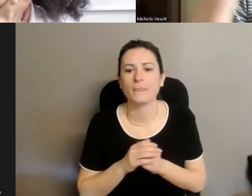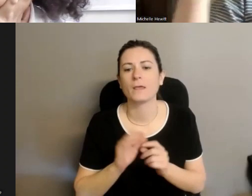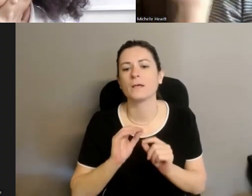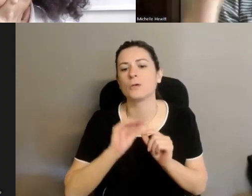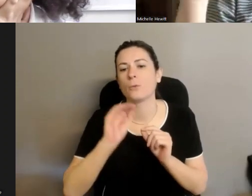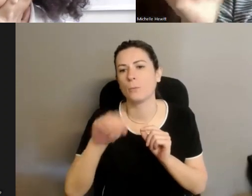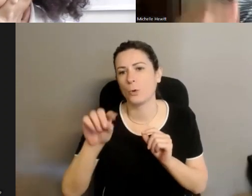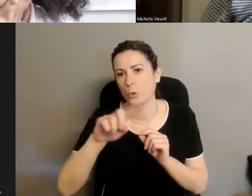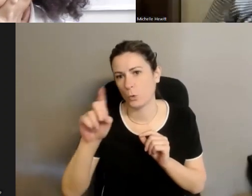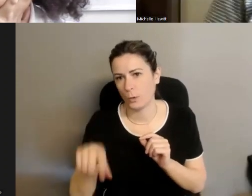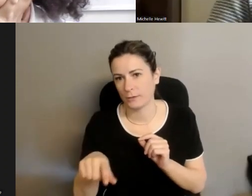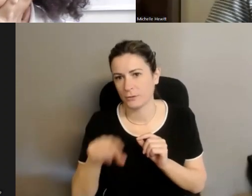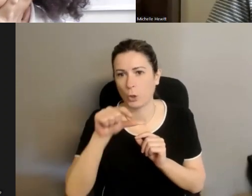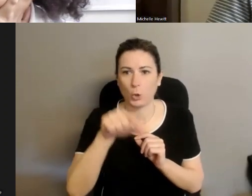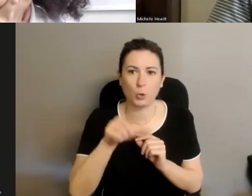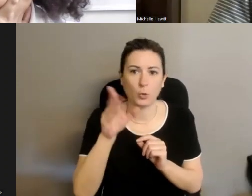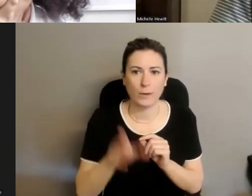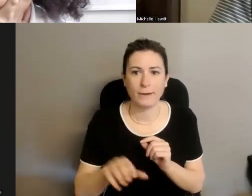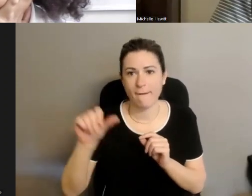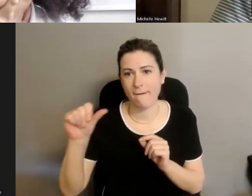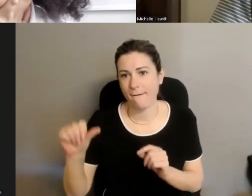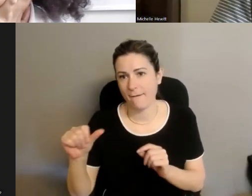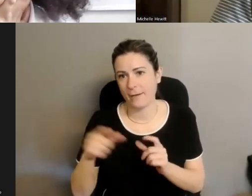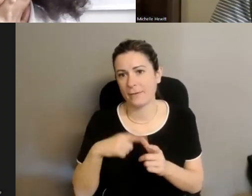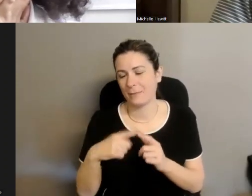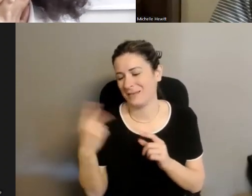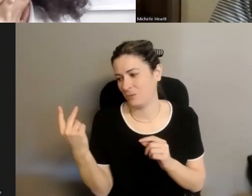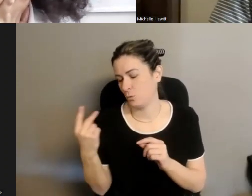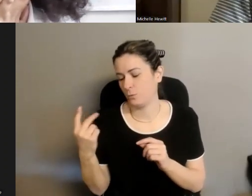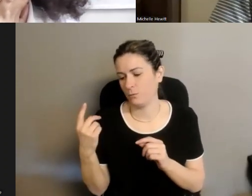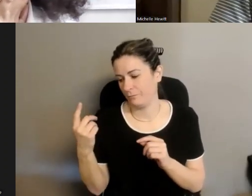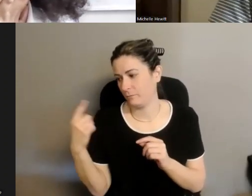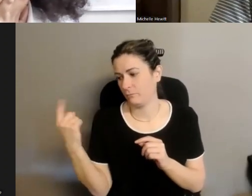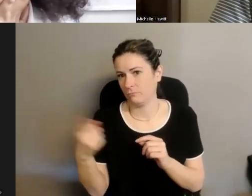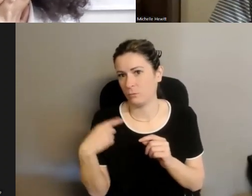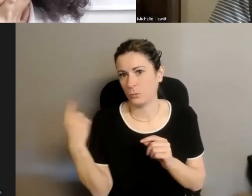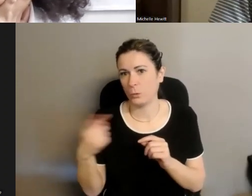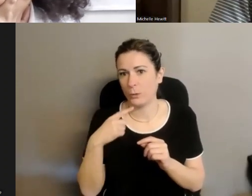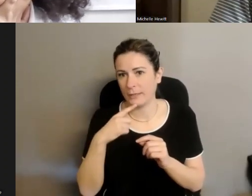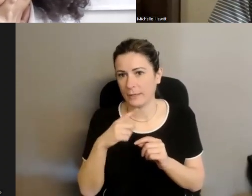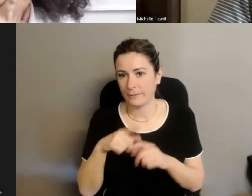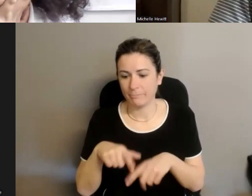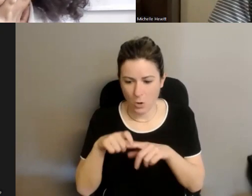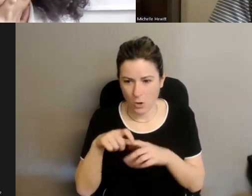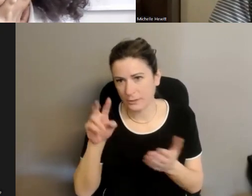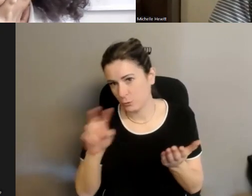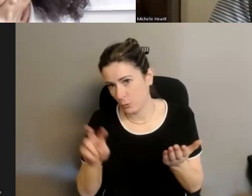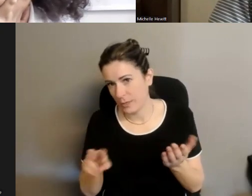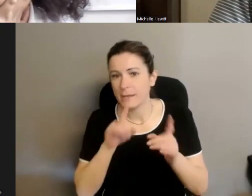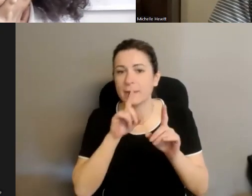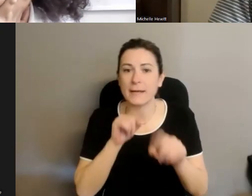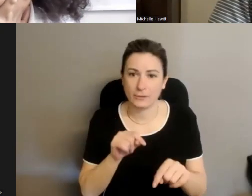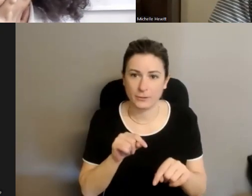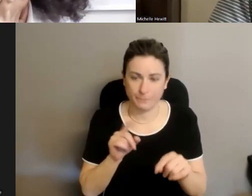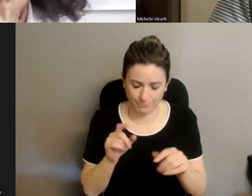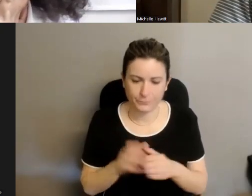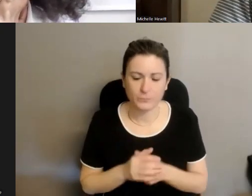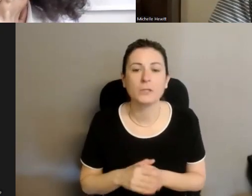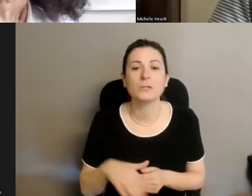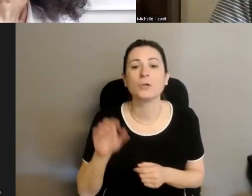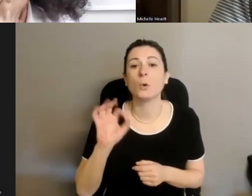Q&A, you know, we have time to read them and prepare to answer. So for those of you who aren't aware, Throne